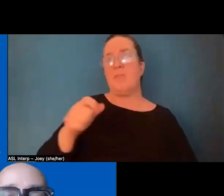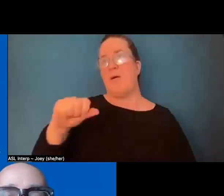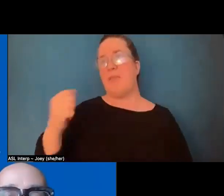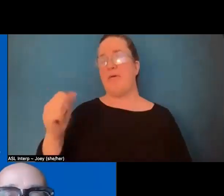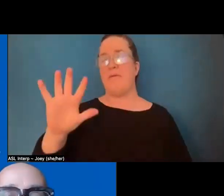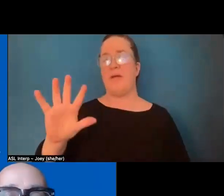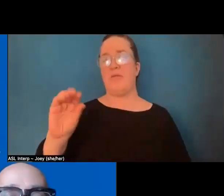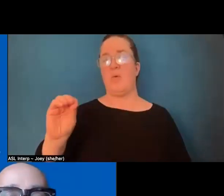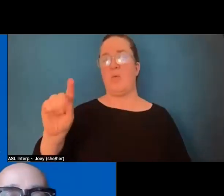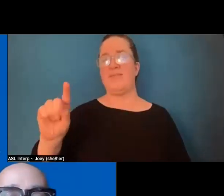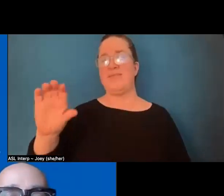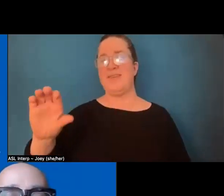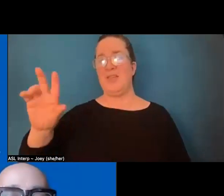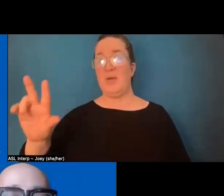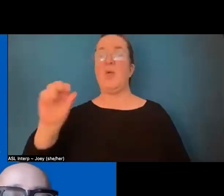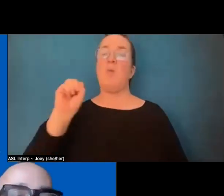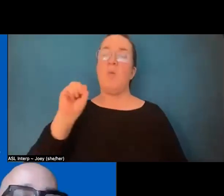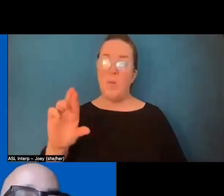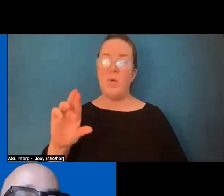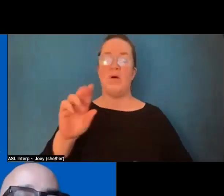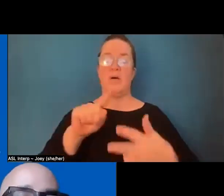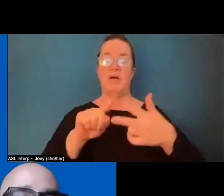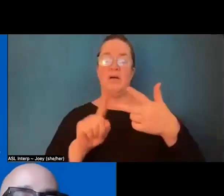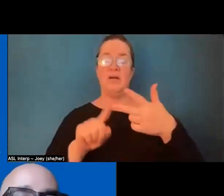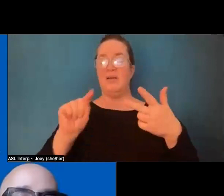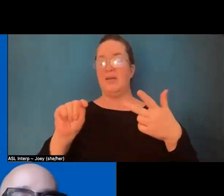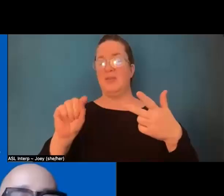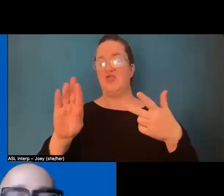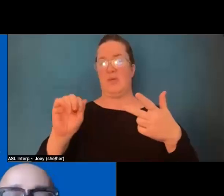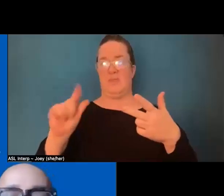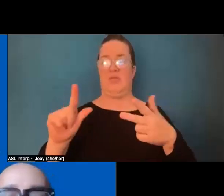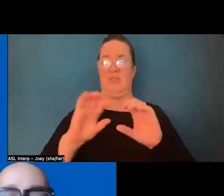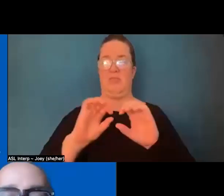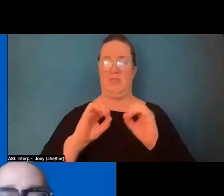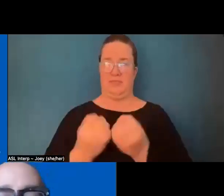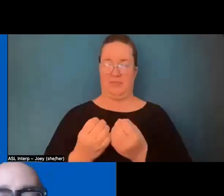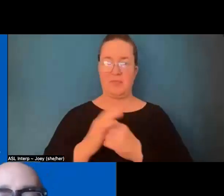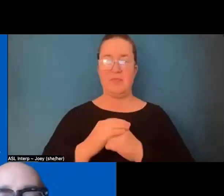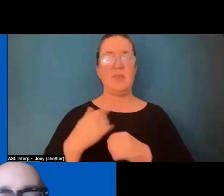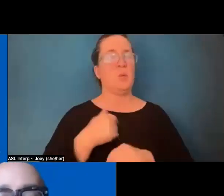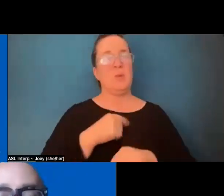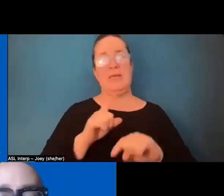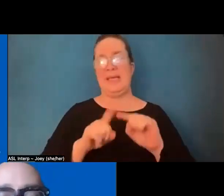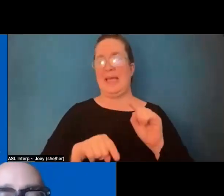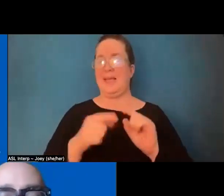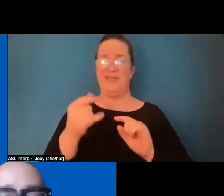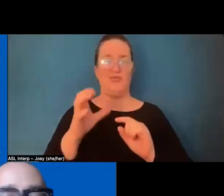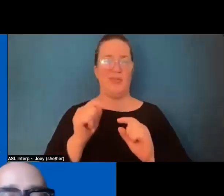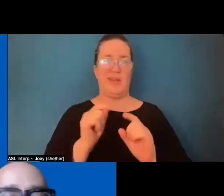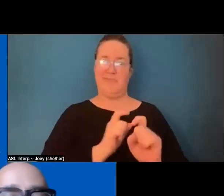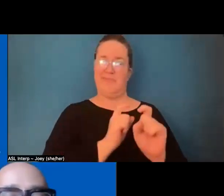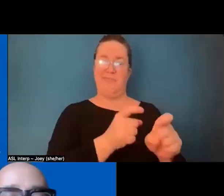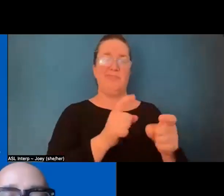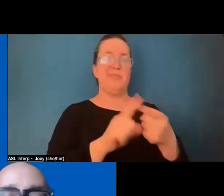So you must meet one of those 3 conditions. We aren't able to grant to for-profit organizations.